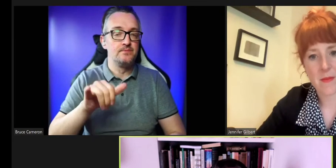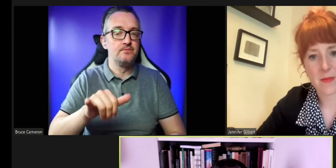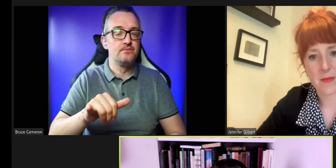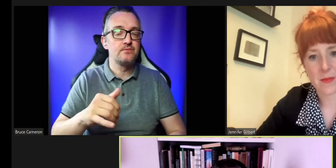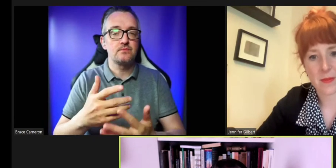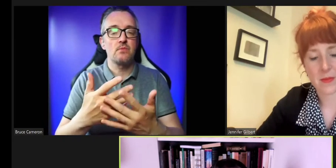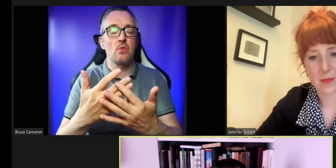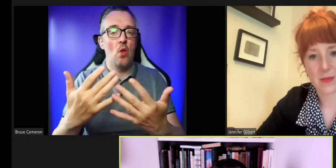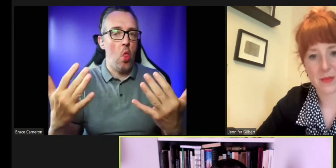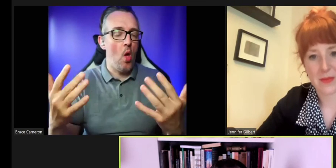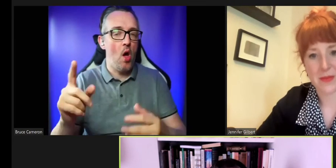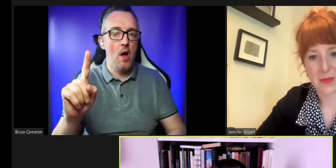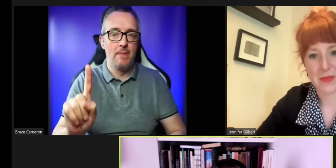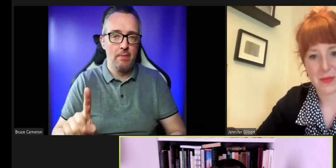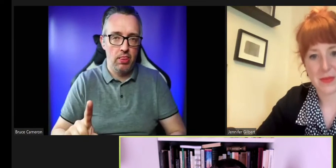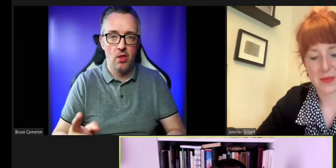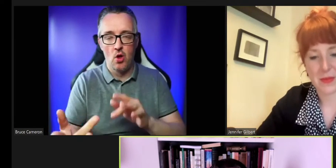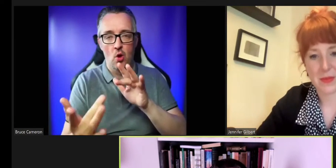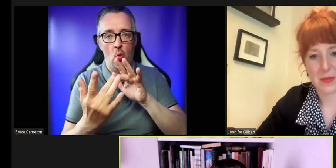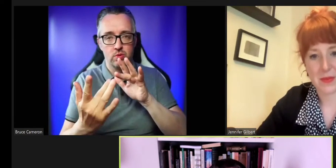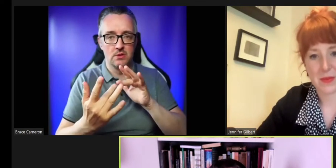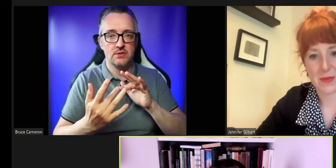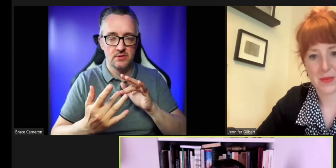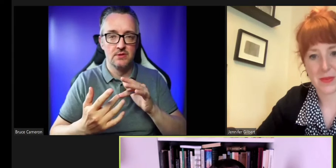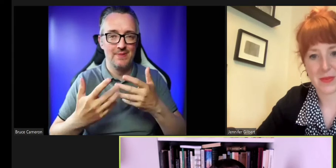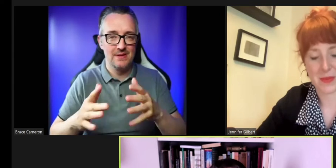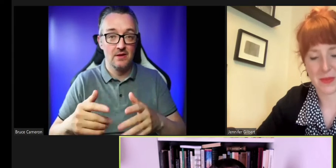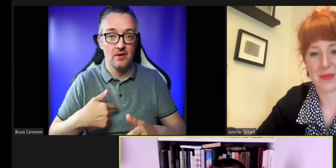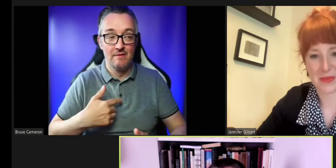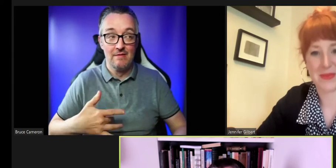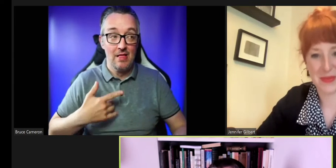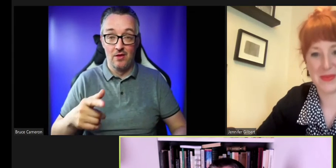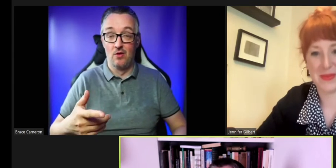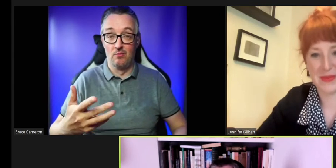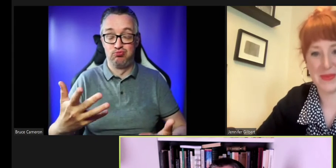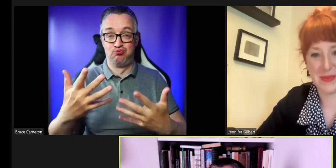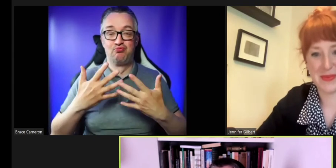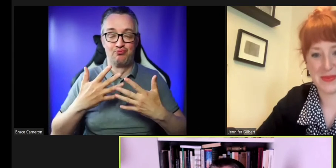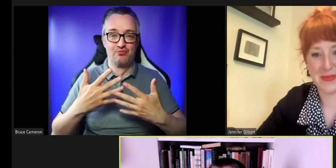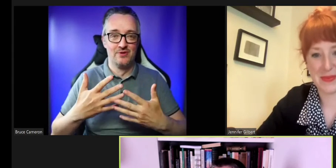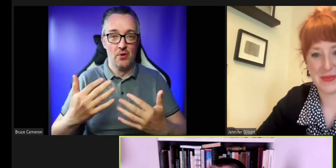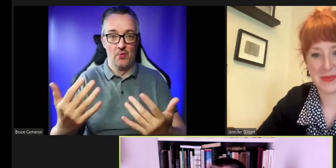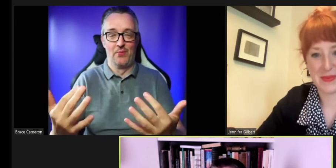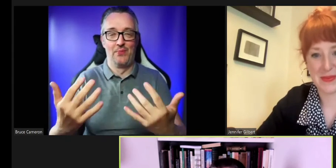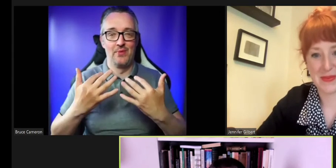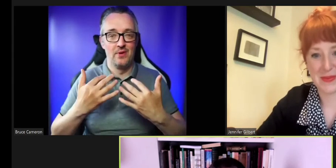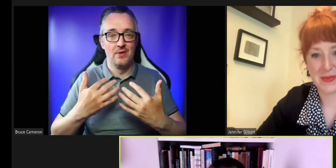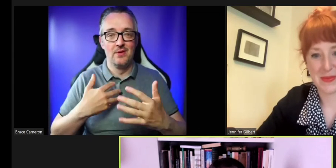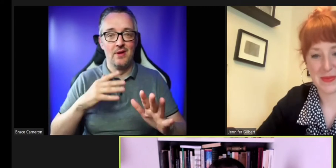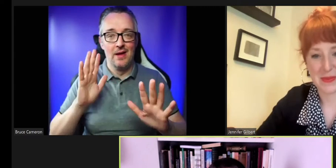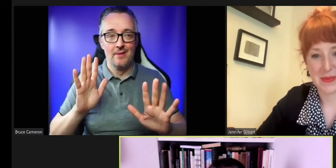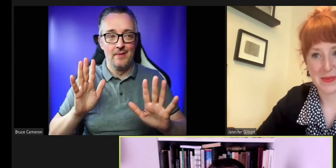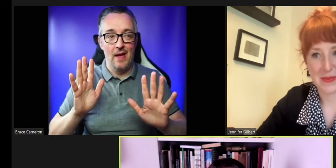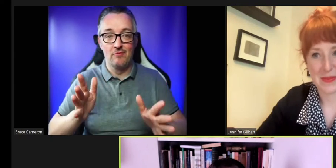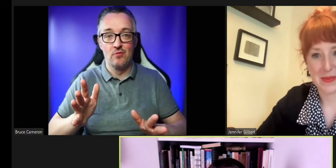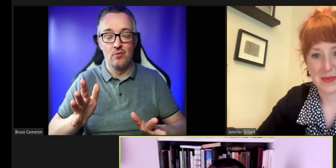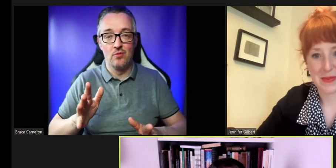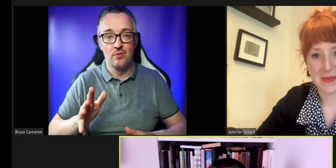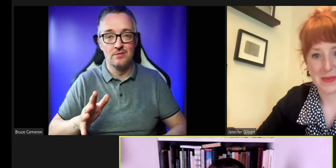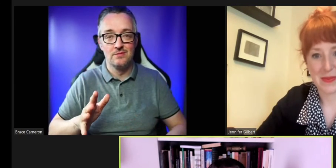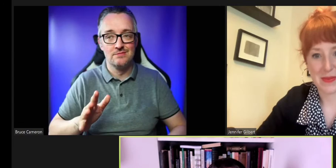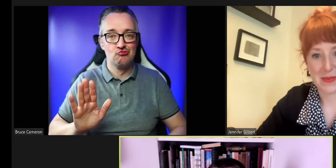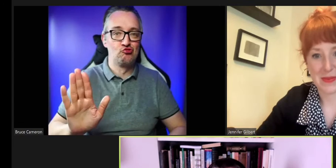of people contact me. And it was quite overwhelming, actually. And I had to stop putting calls to